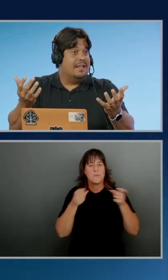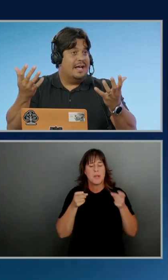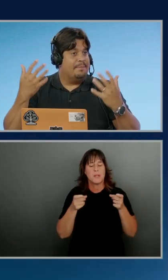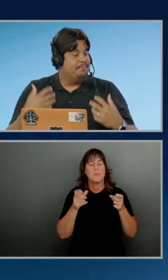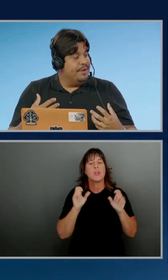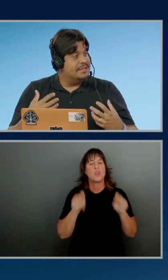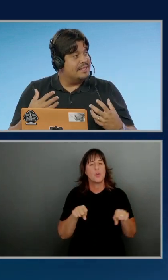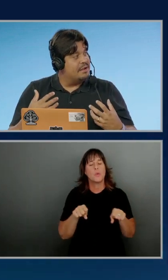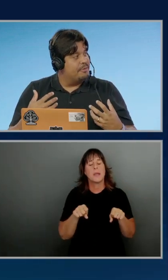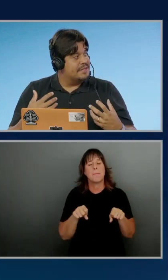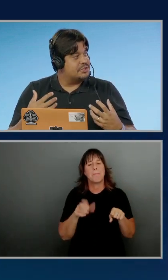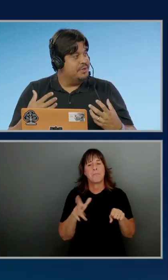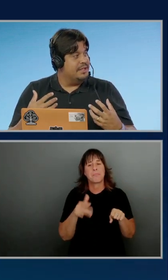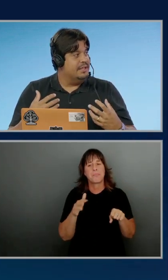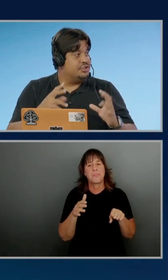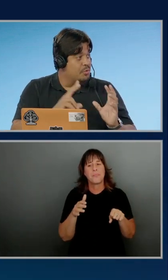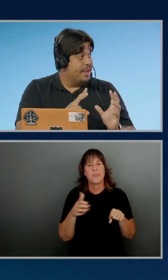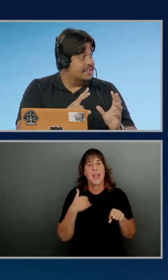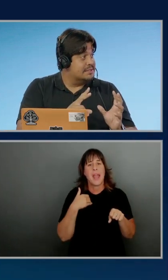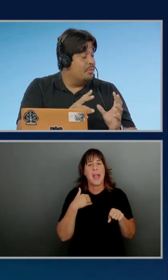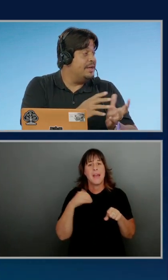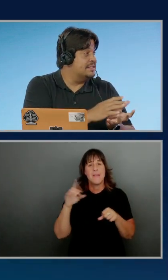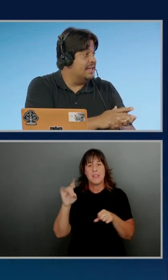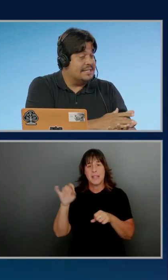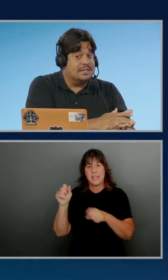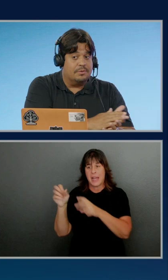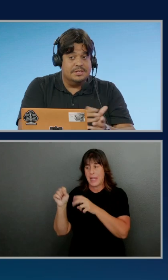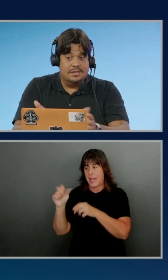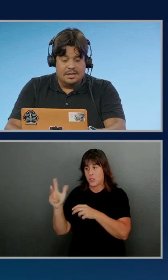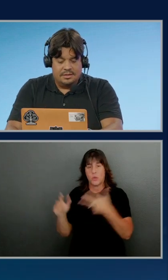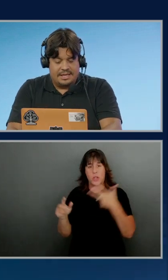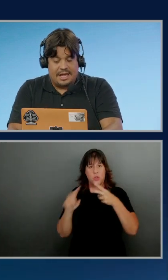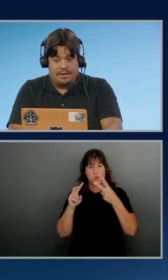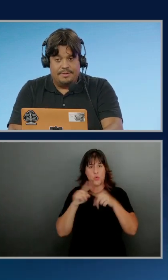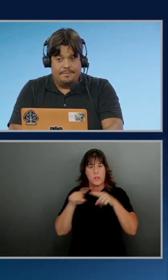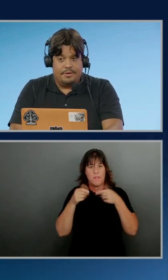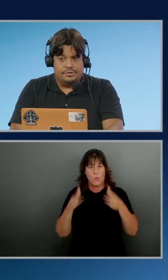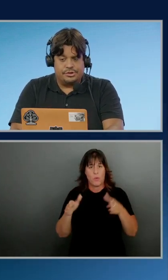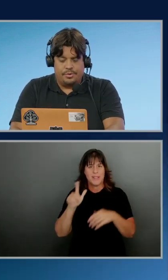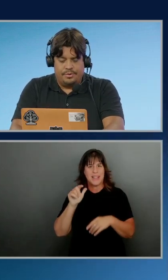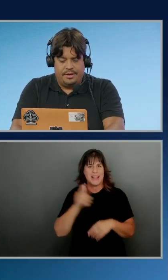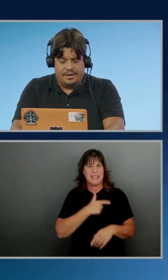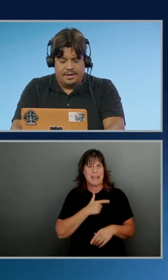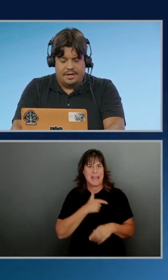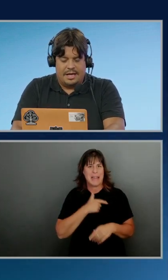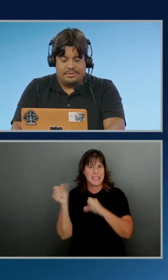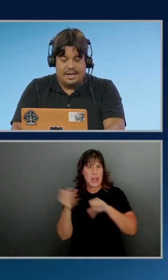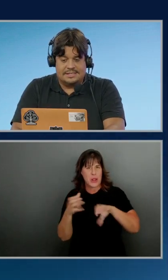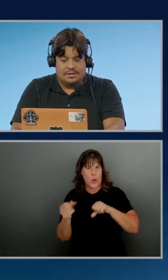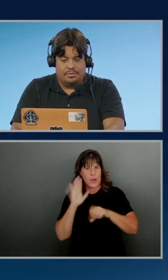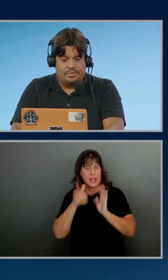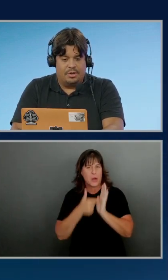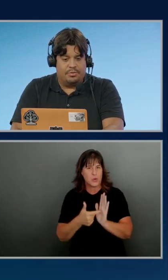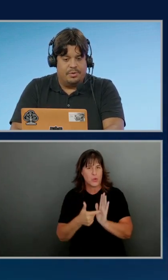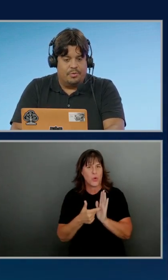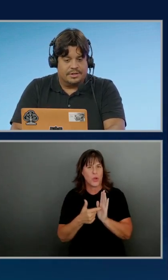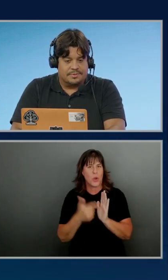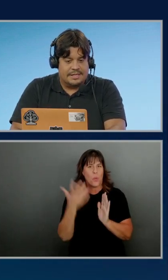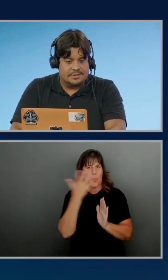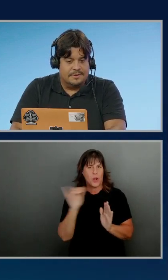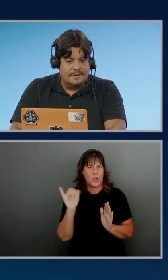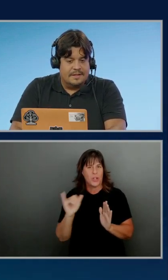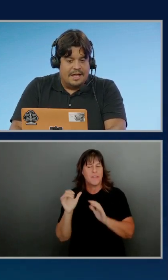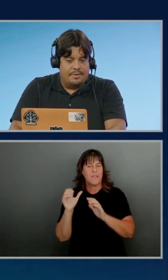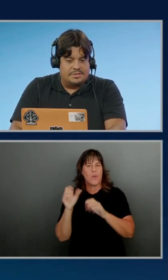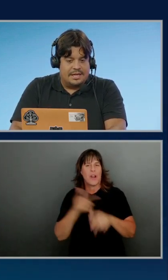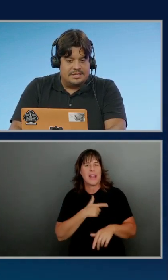can bring the data from S3 in 2 ways. One is the lazy loading that I'm going to show you here how the lazy loading works, right?